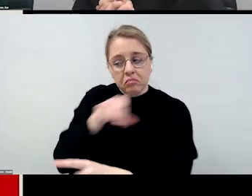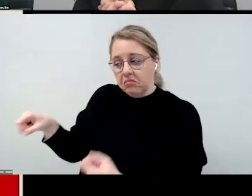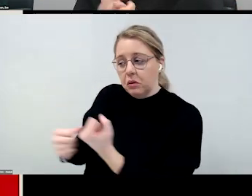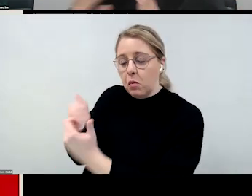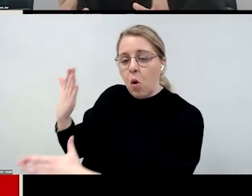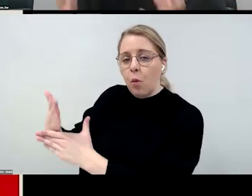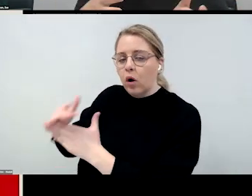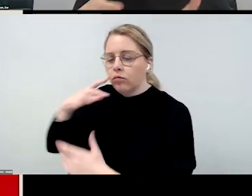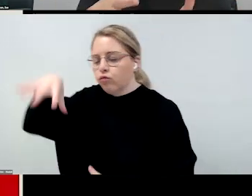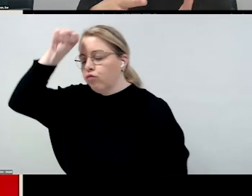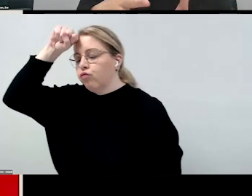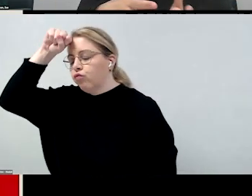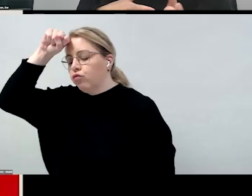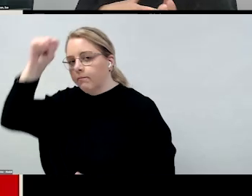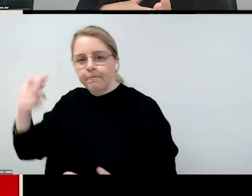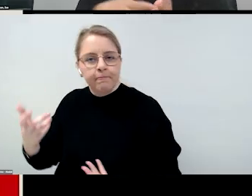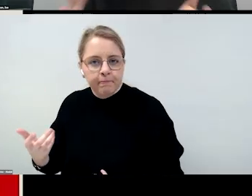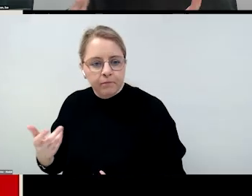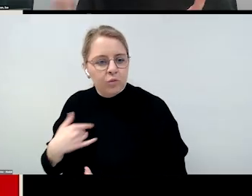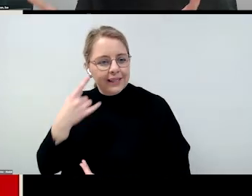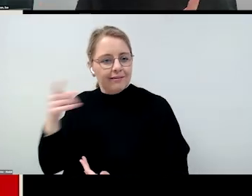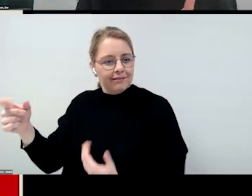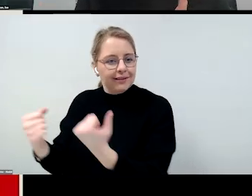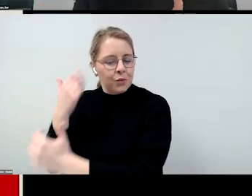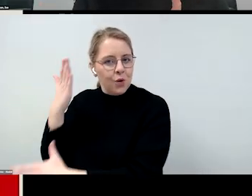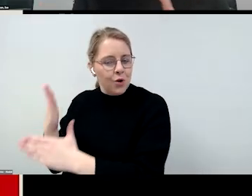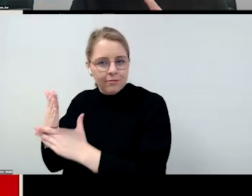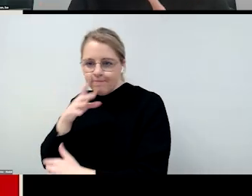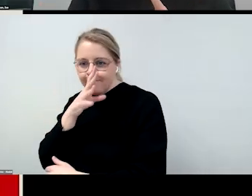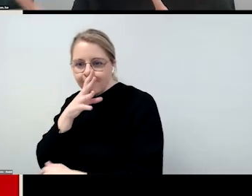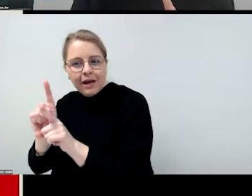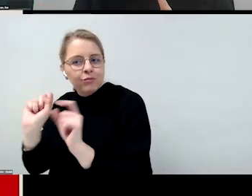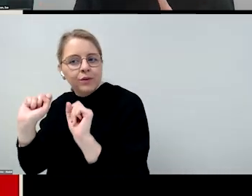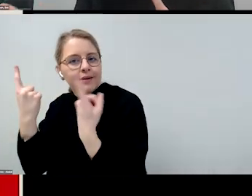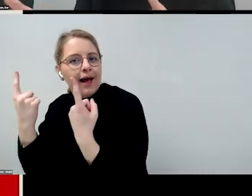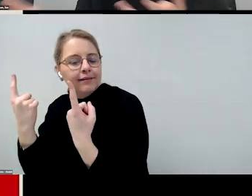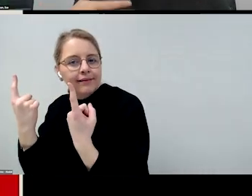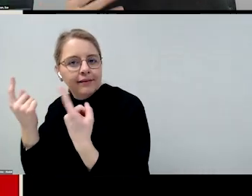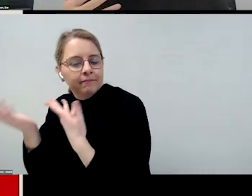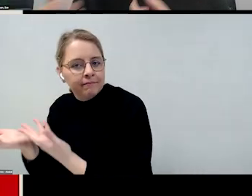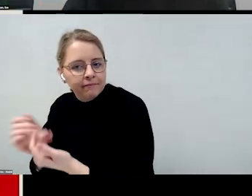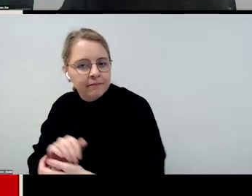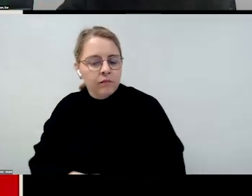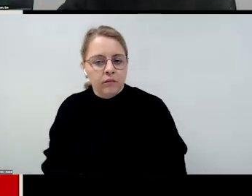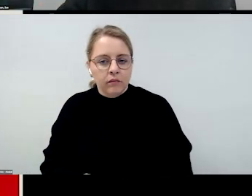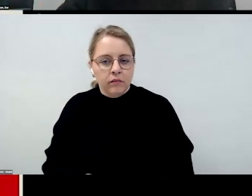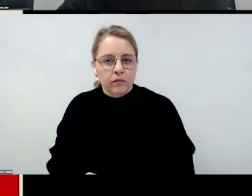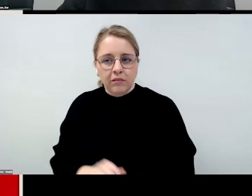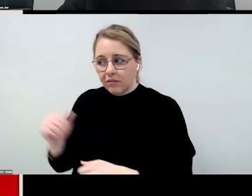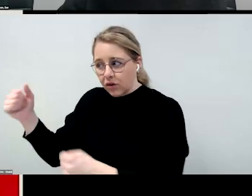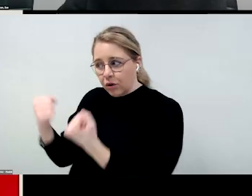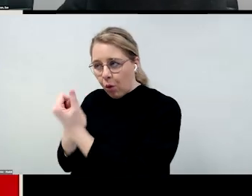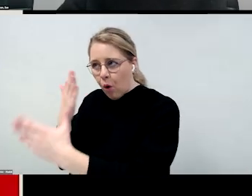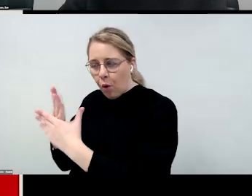there. But we see in this example that the support worker doesn't understand what the GP has advised and also didn't know what questions to